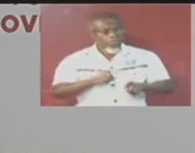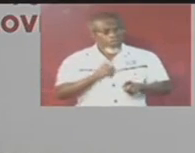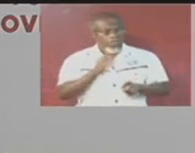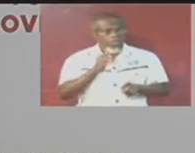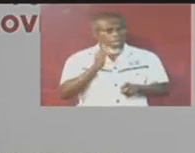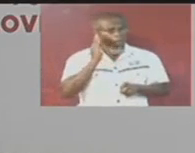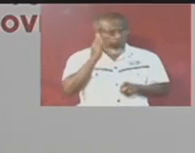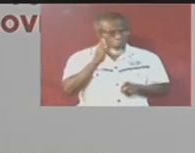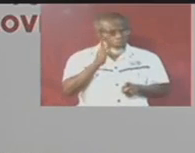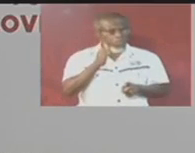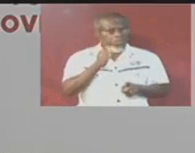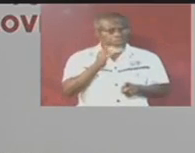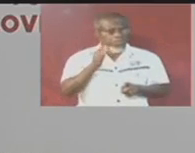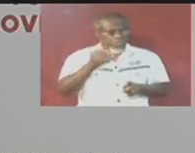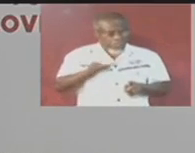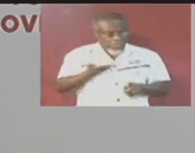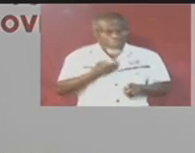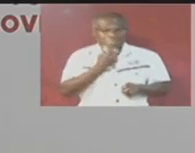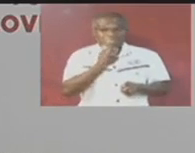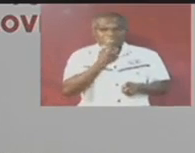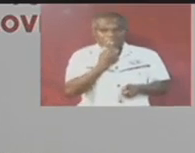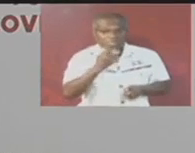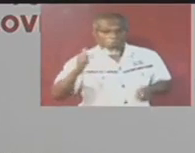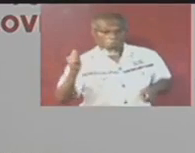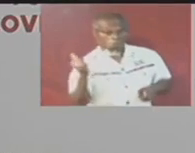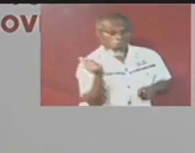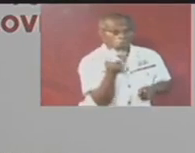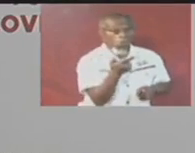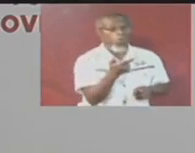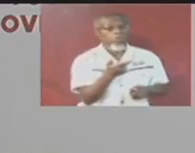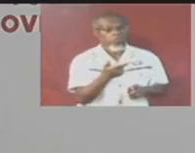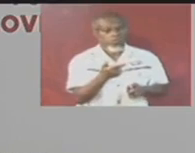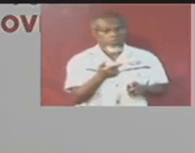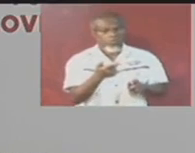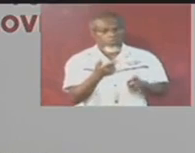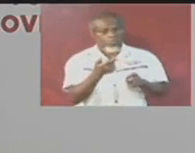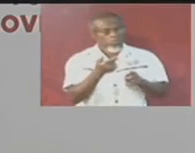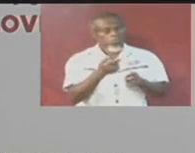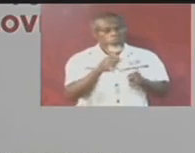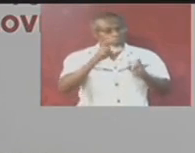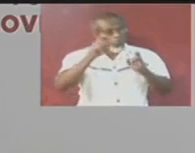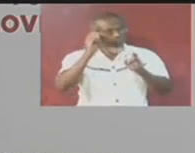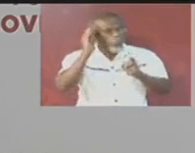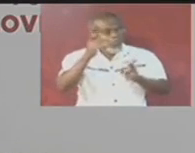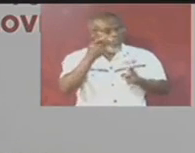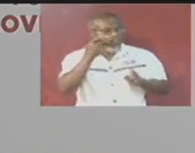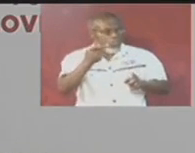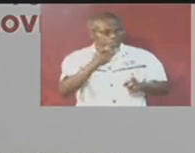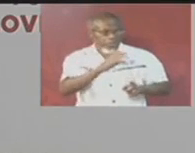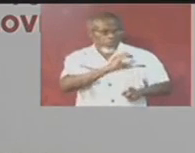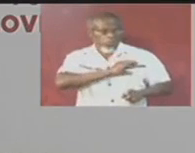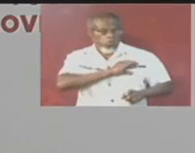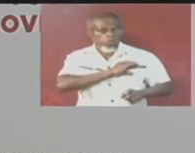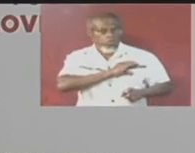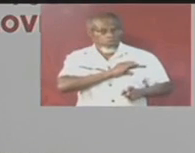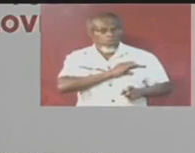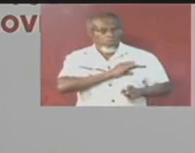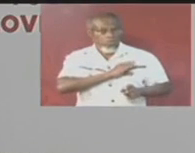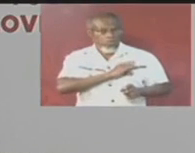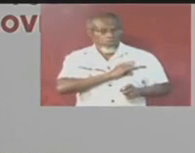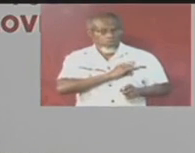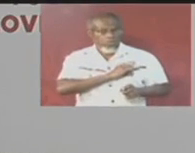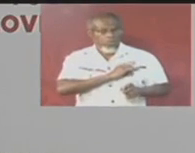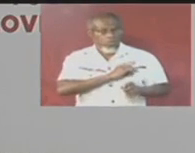and here inform the national community, this is where we are at, and we expect the police to take action